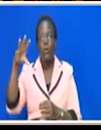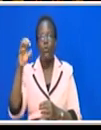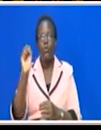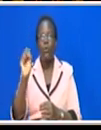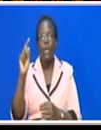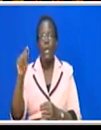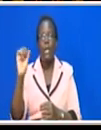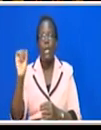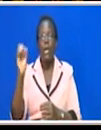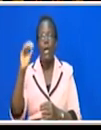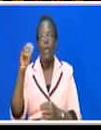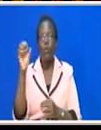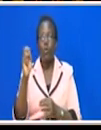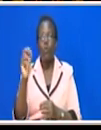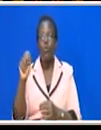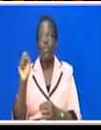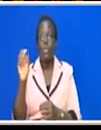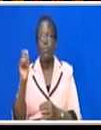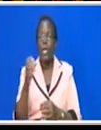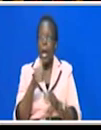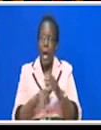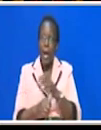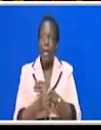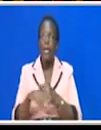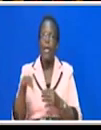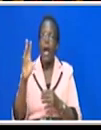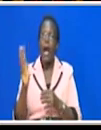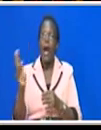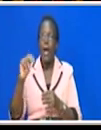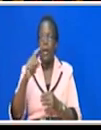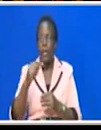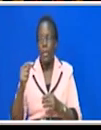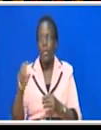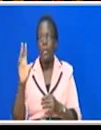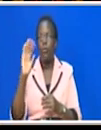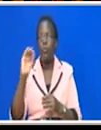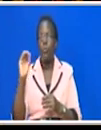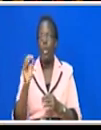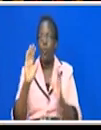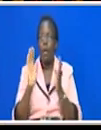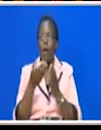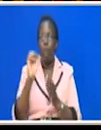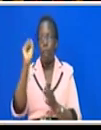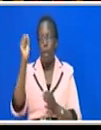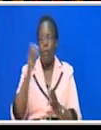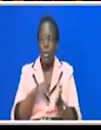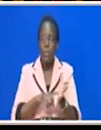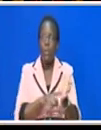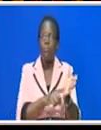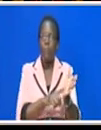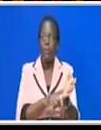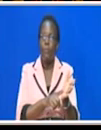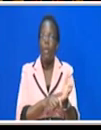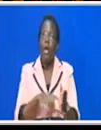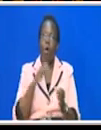sources. Under unwritten sources, we have at least 5 examples of unwritten sources